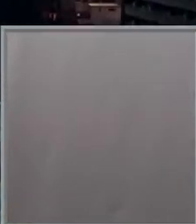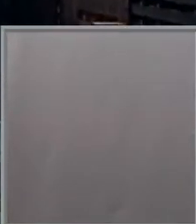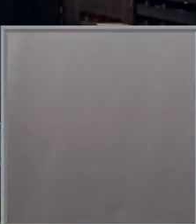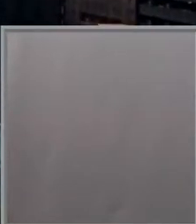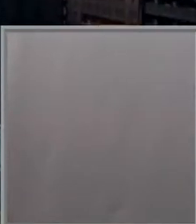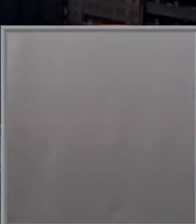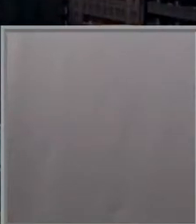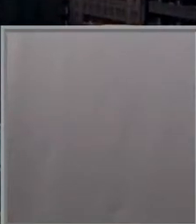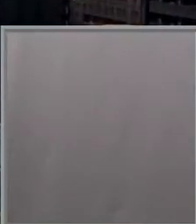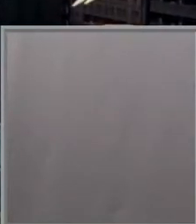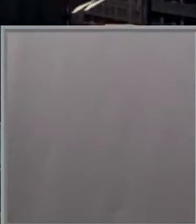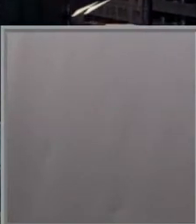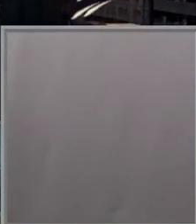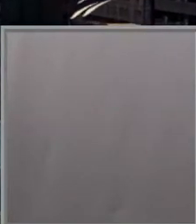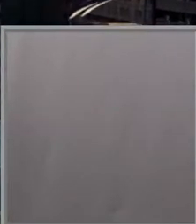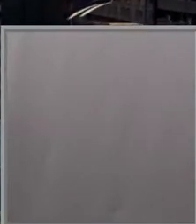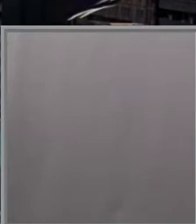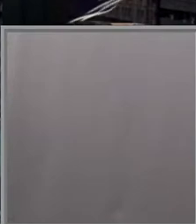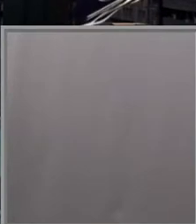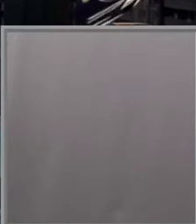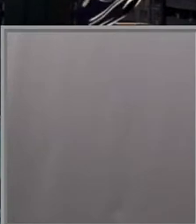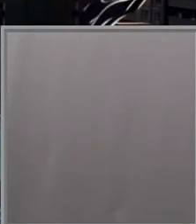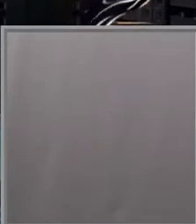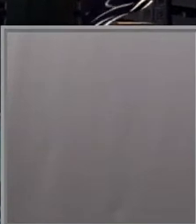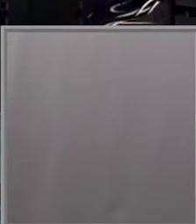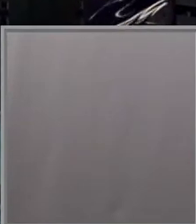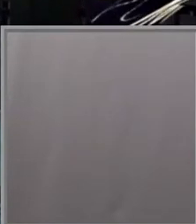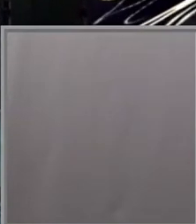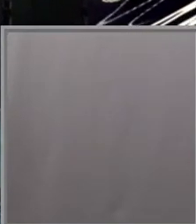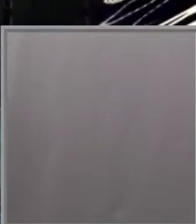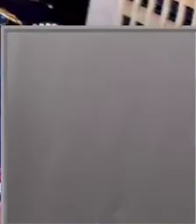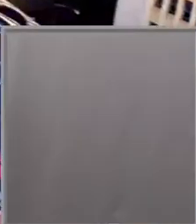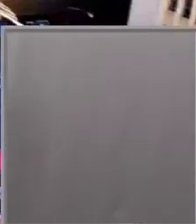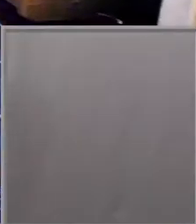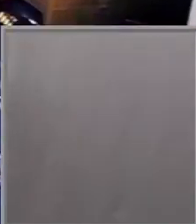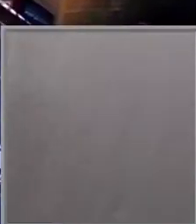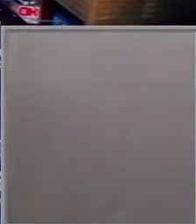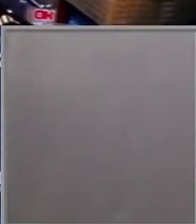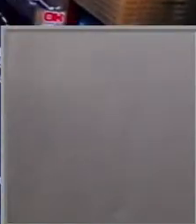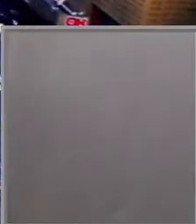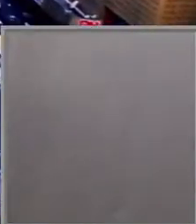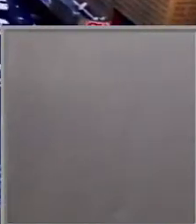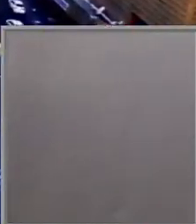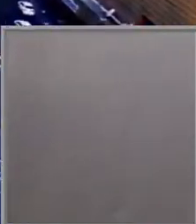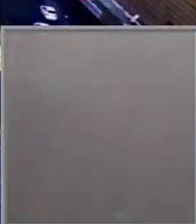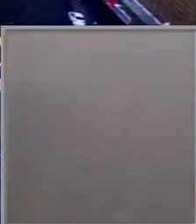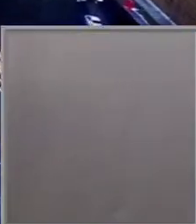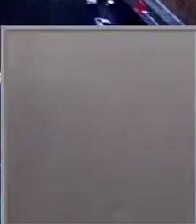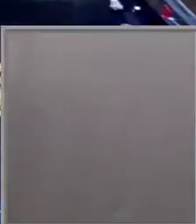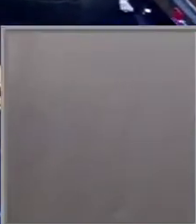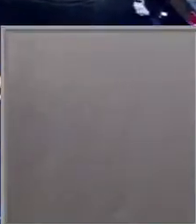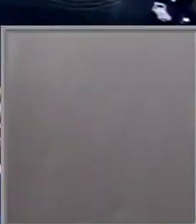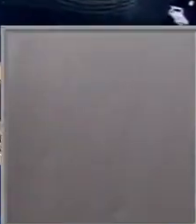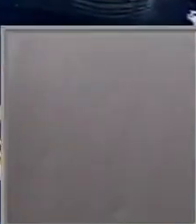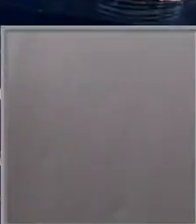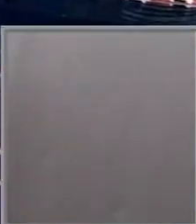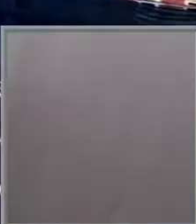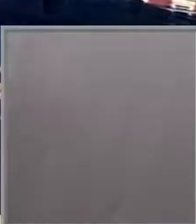empowerment means you must live from a worse of situation to a better situation. Heroes and